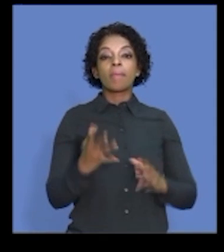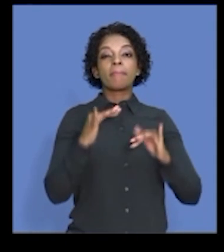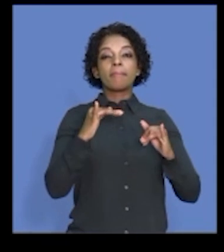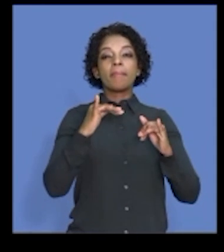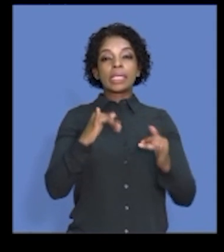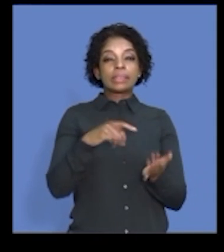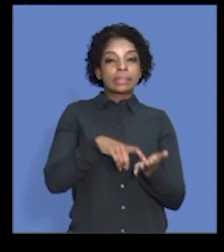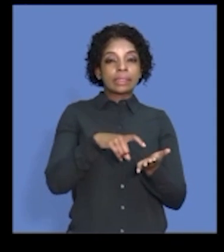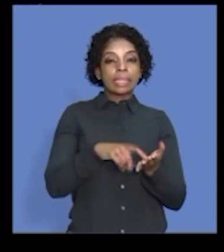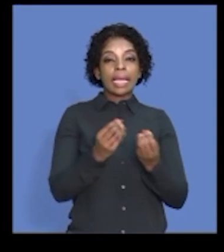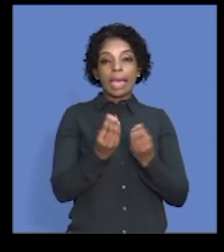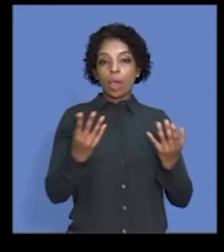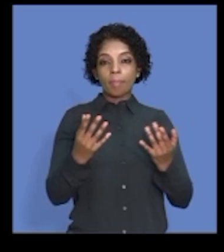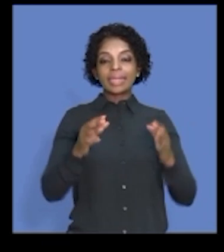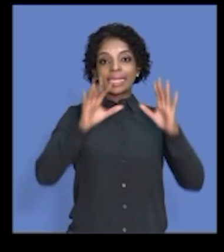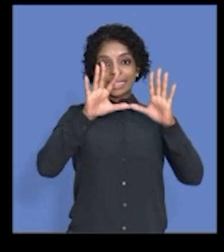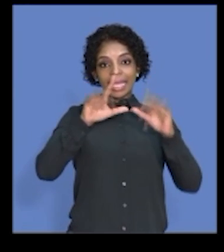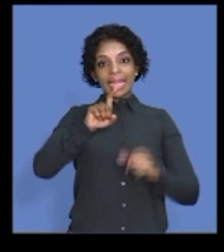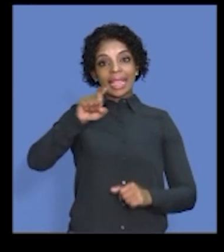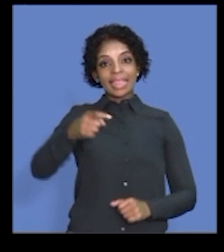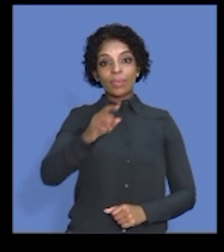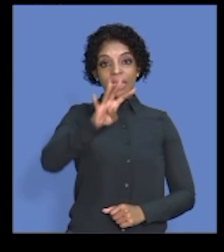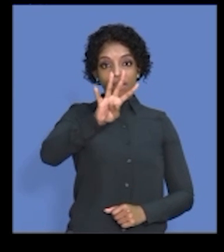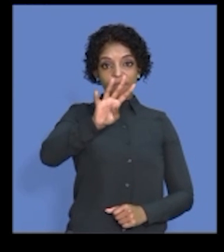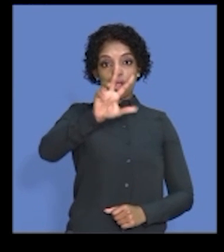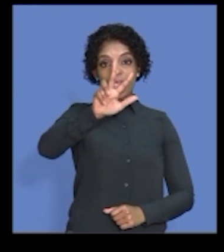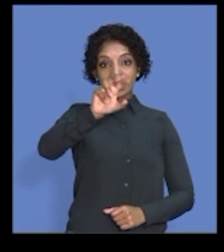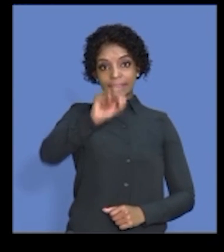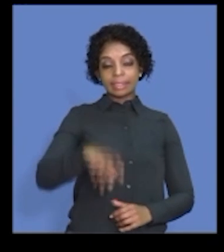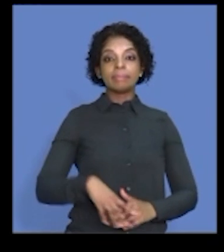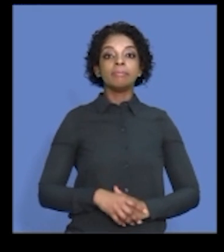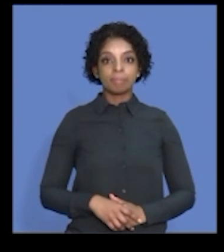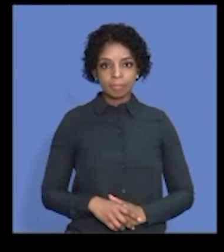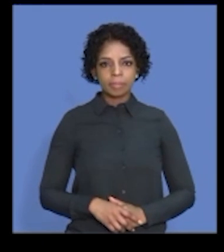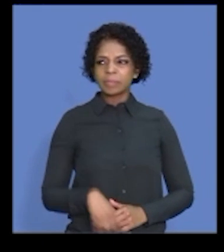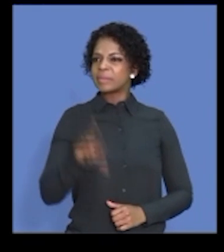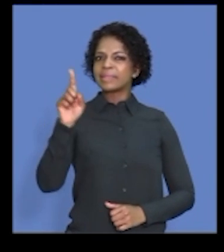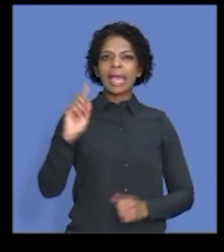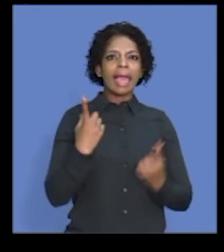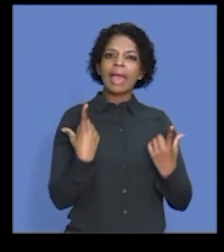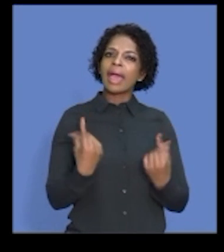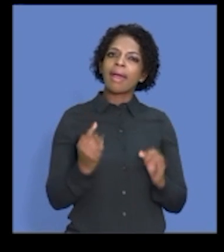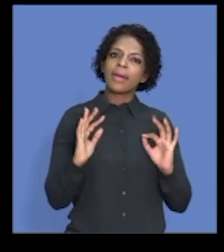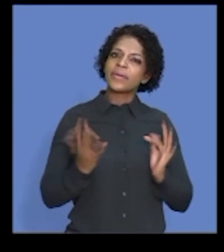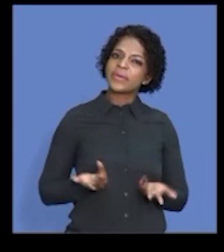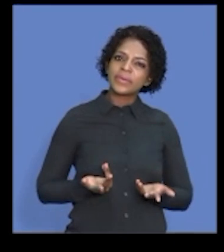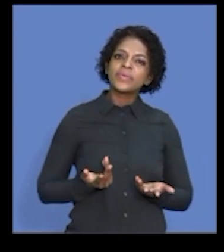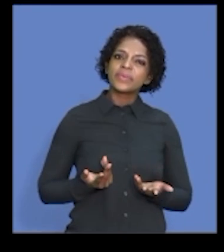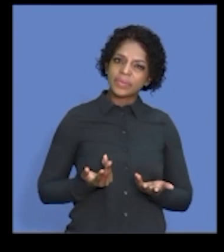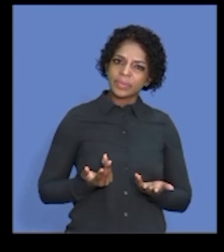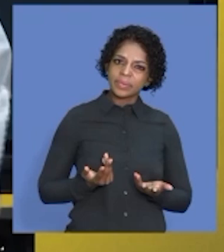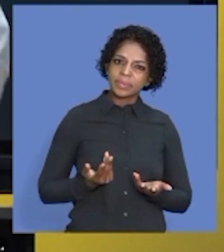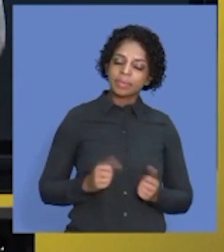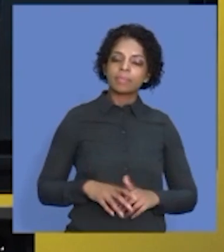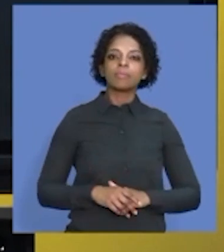10,480, so we know what to work with. Right, how do we deal with this in our income statement?